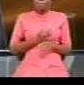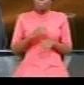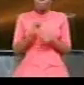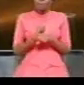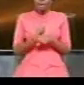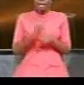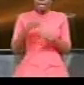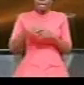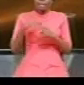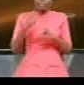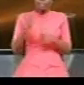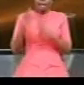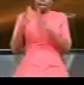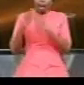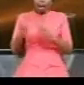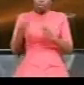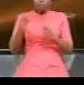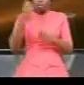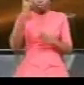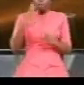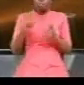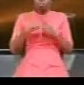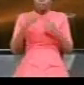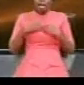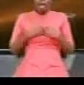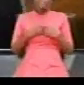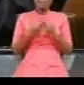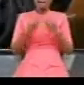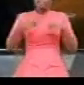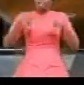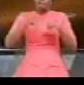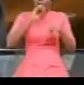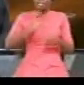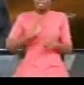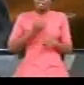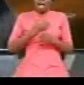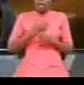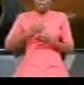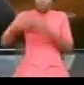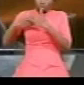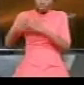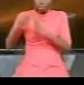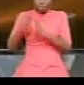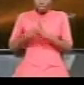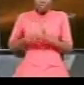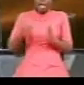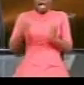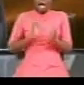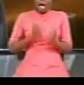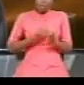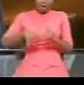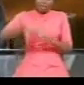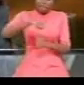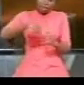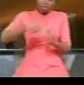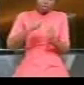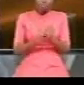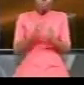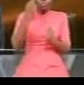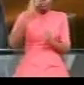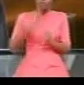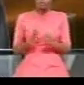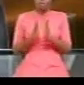endeavors in the vineyard of the Lord to have value is our intimacy with him, our communion with God, our